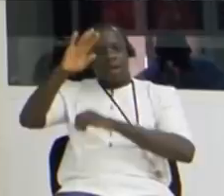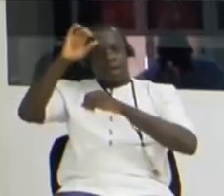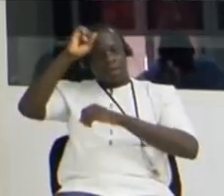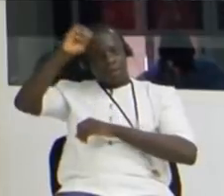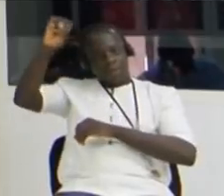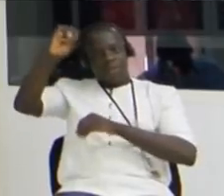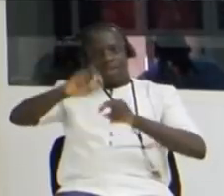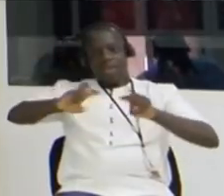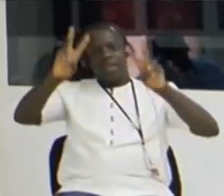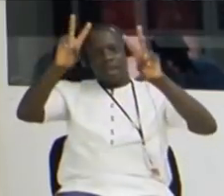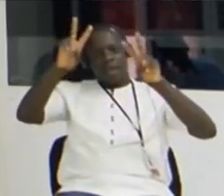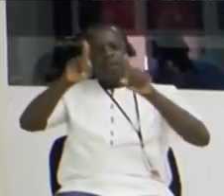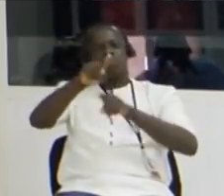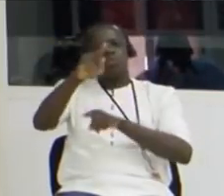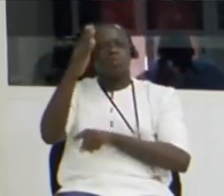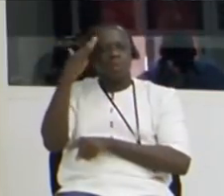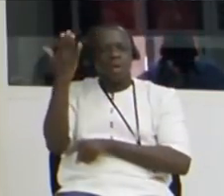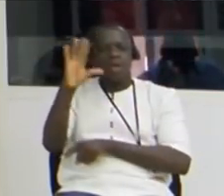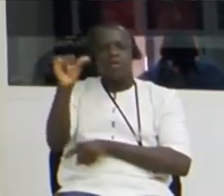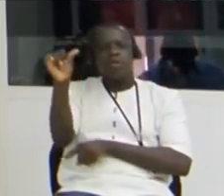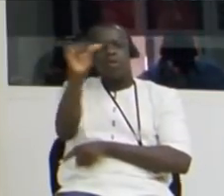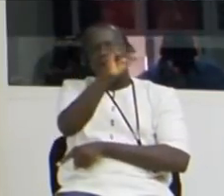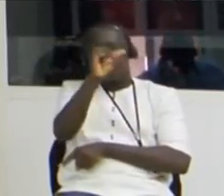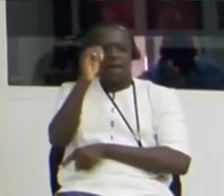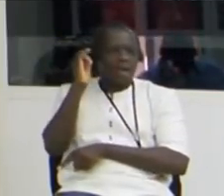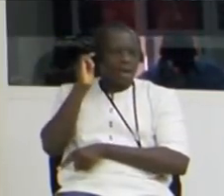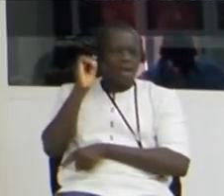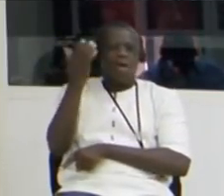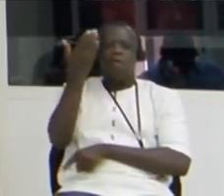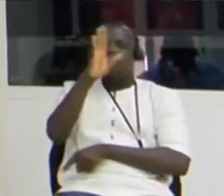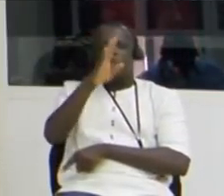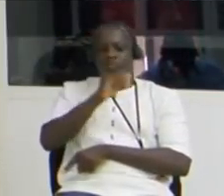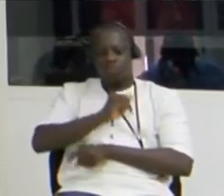girls from the pageants who did?